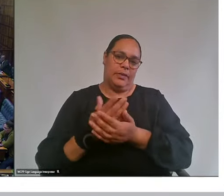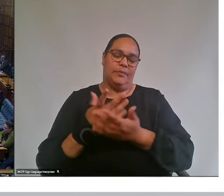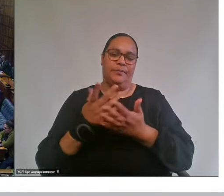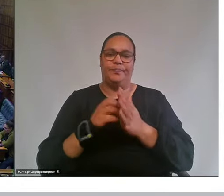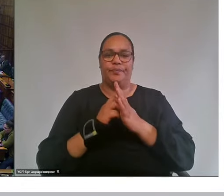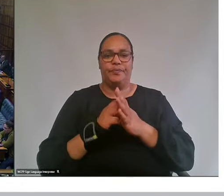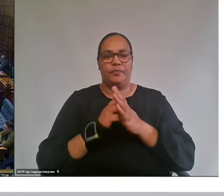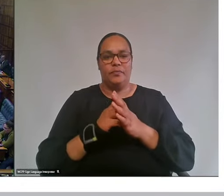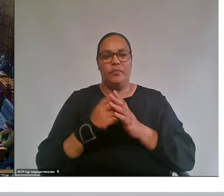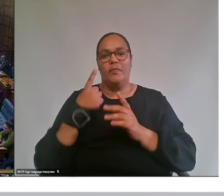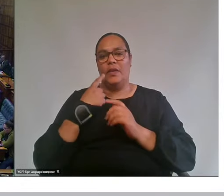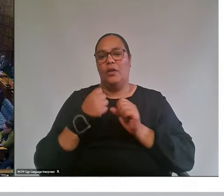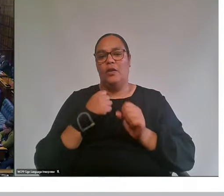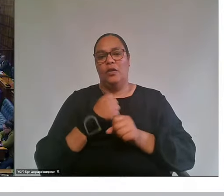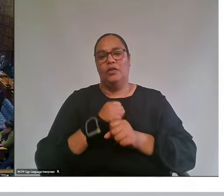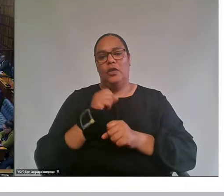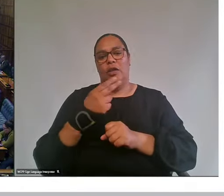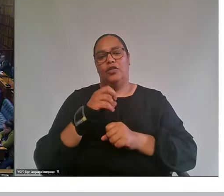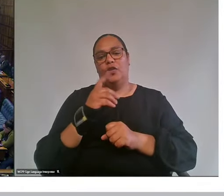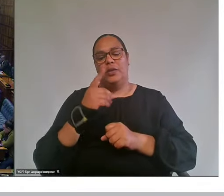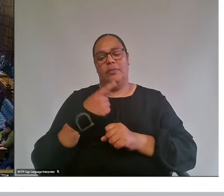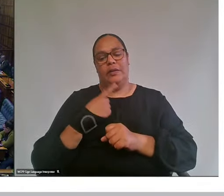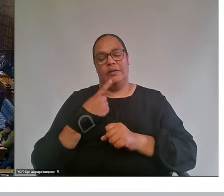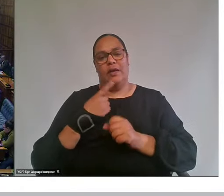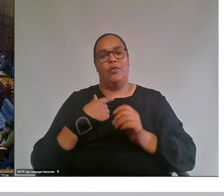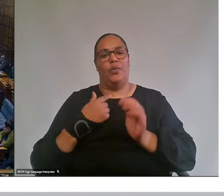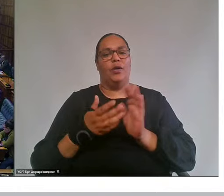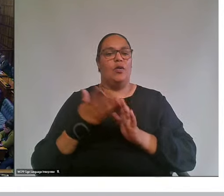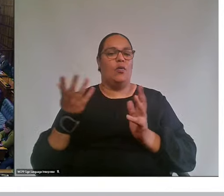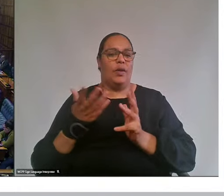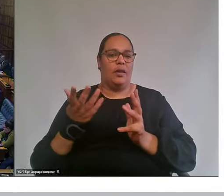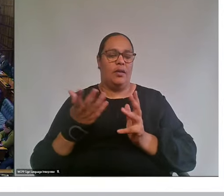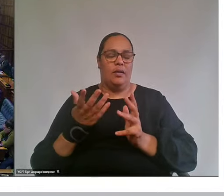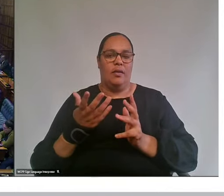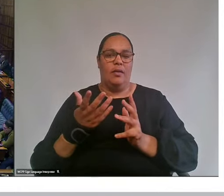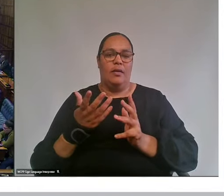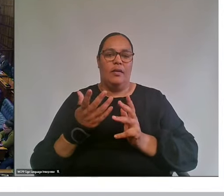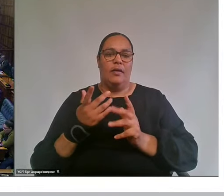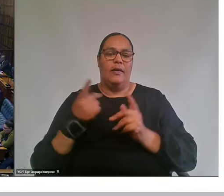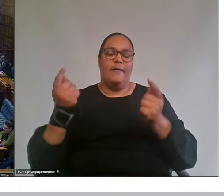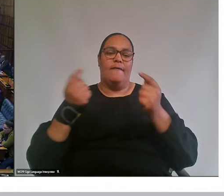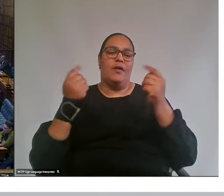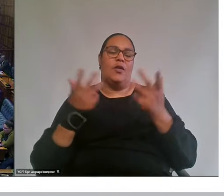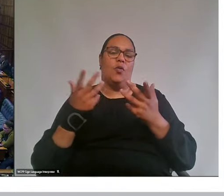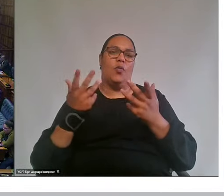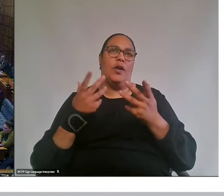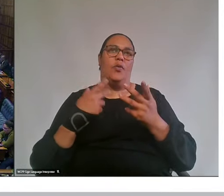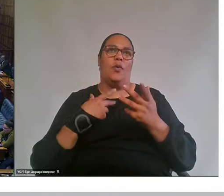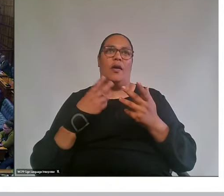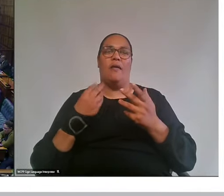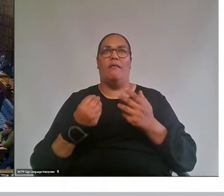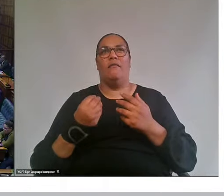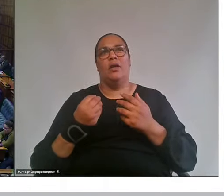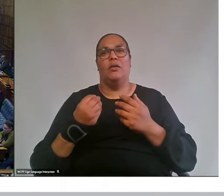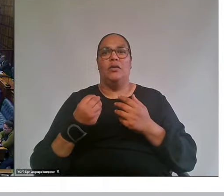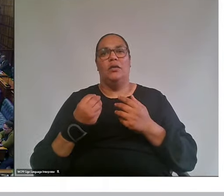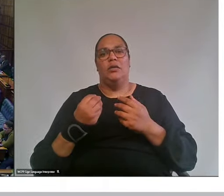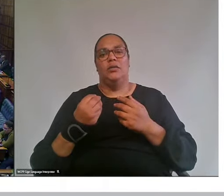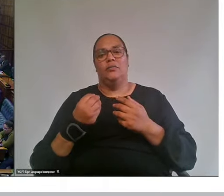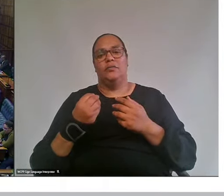example uh last year the H and I were at um uh an event where we had